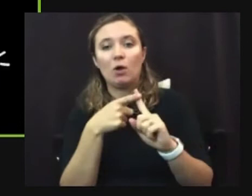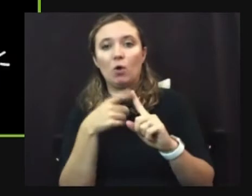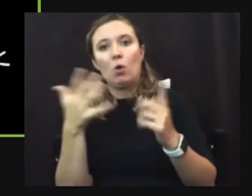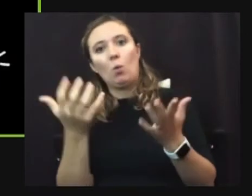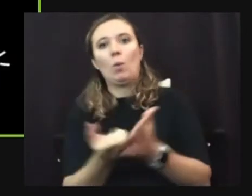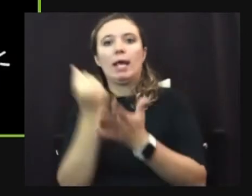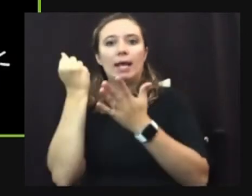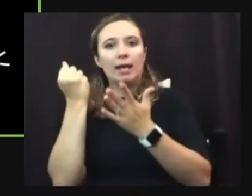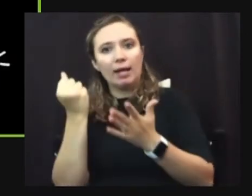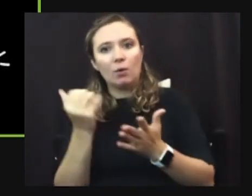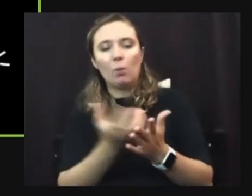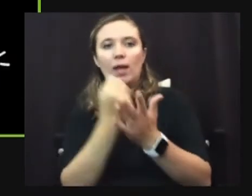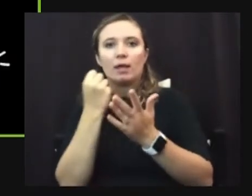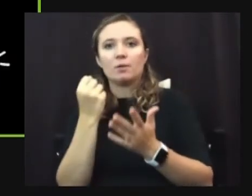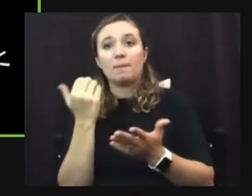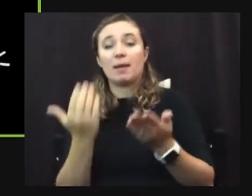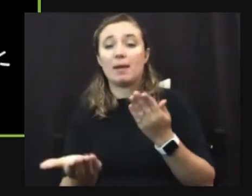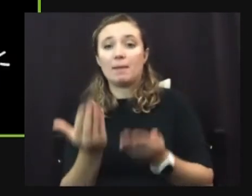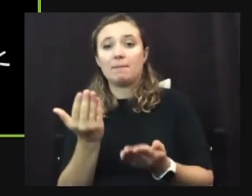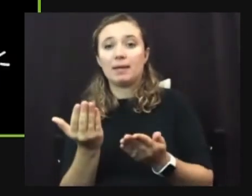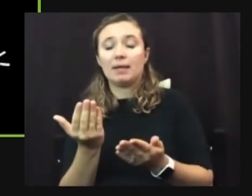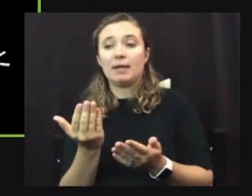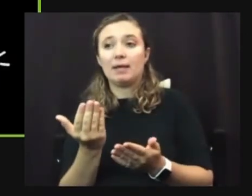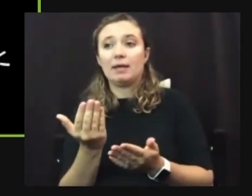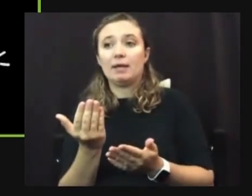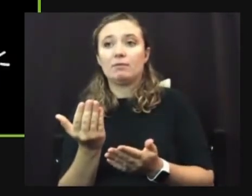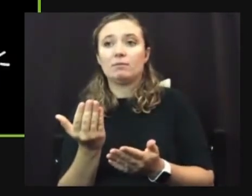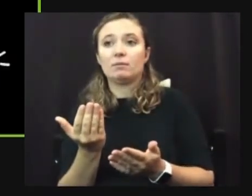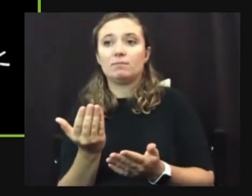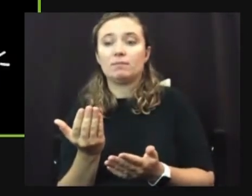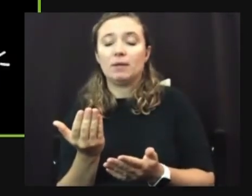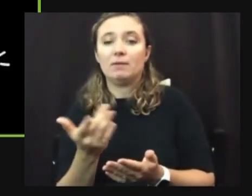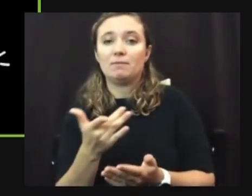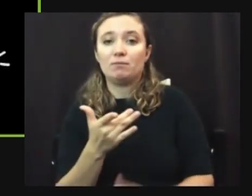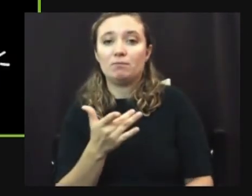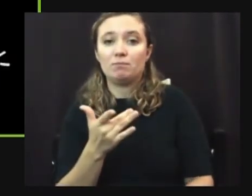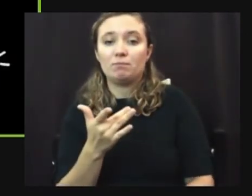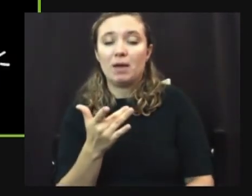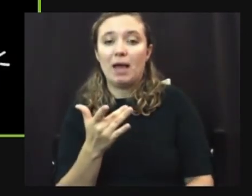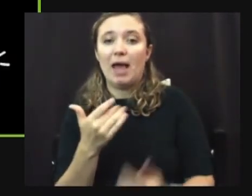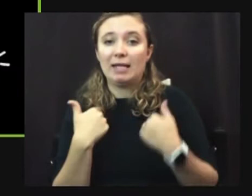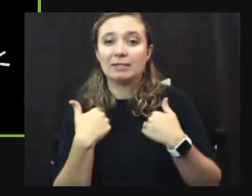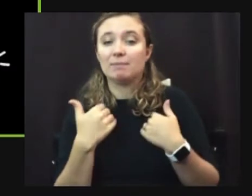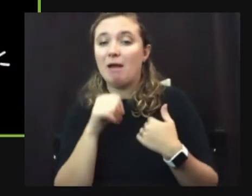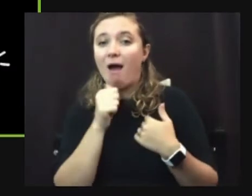might have ramped up some unhealthy empathy in his crowd base.